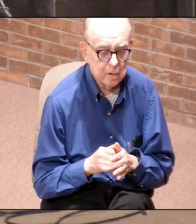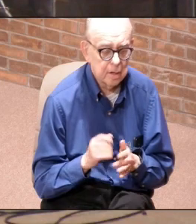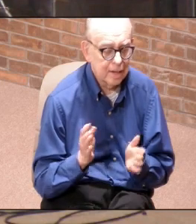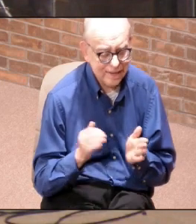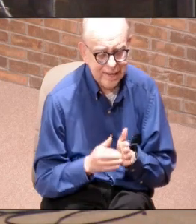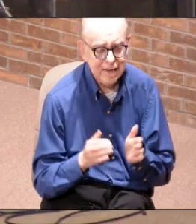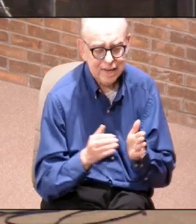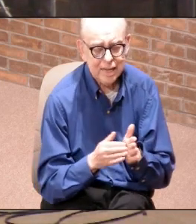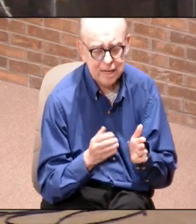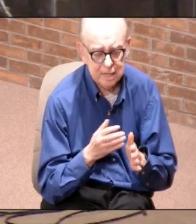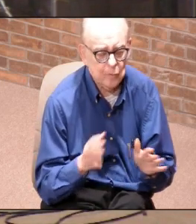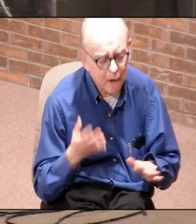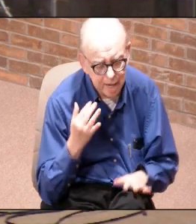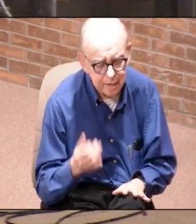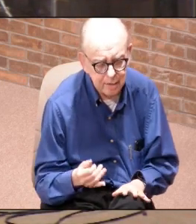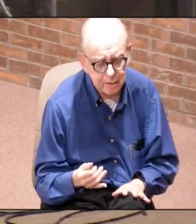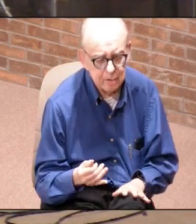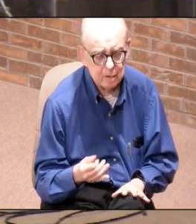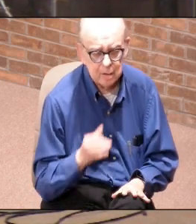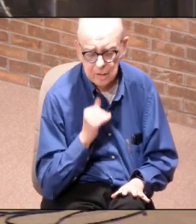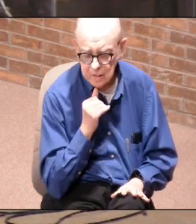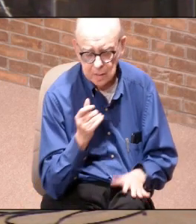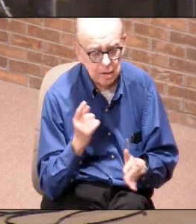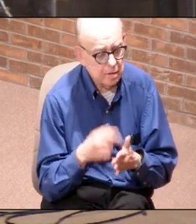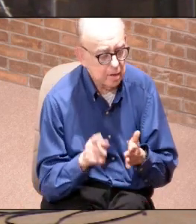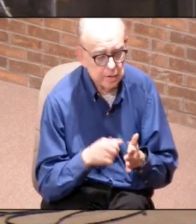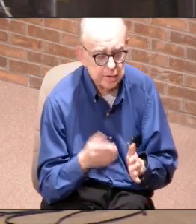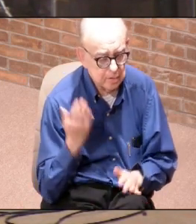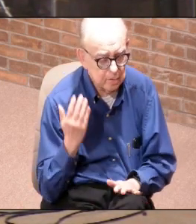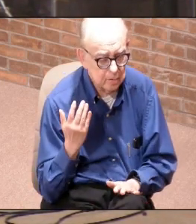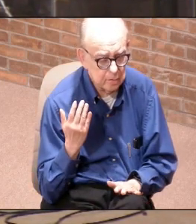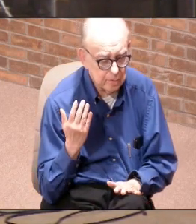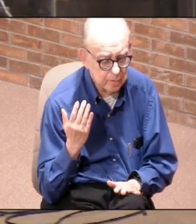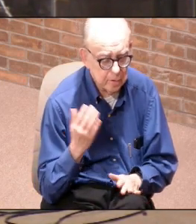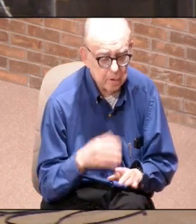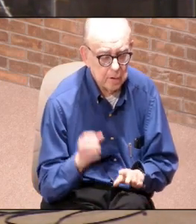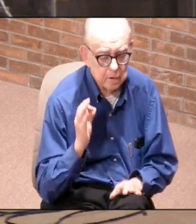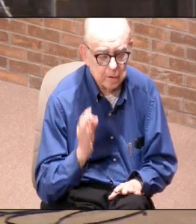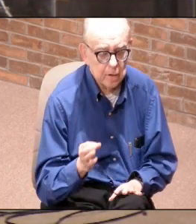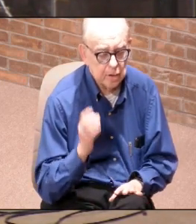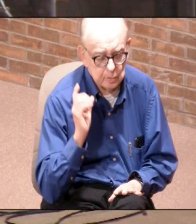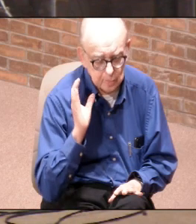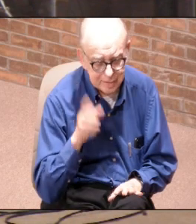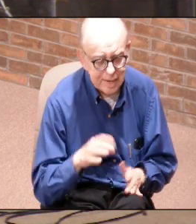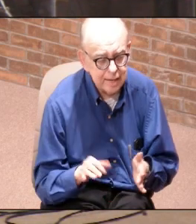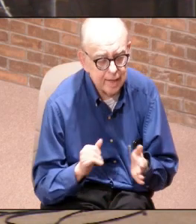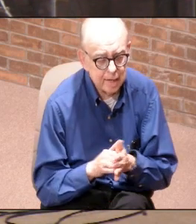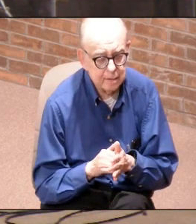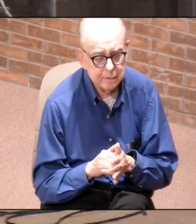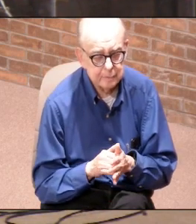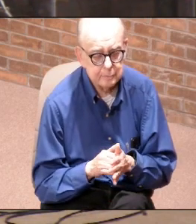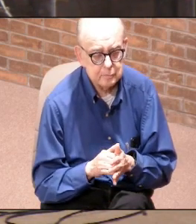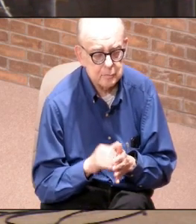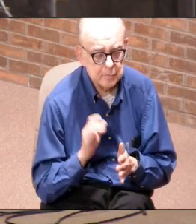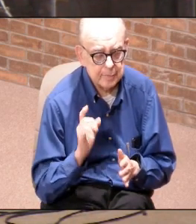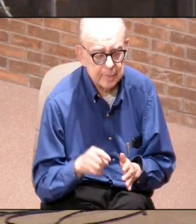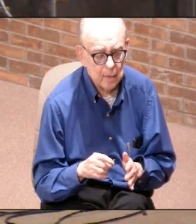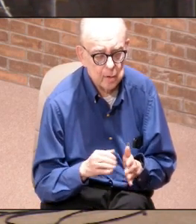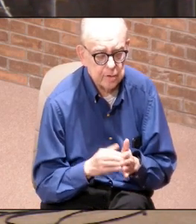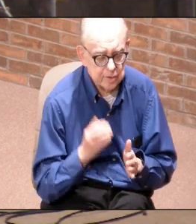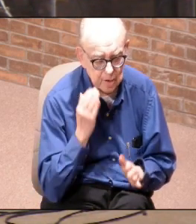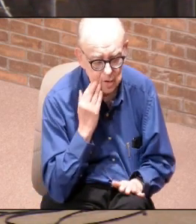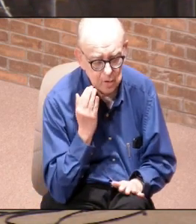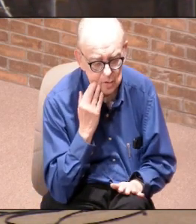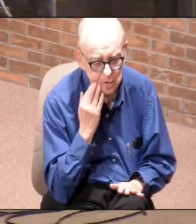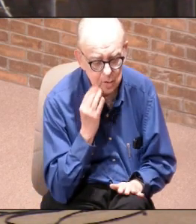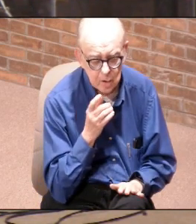and over and over again. Why? Not to correct your past, but in the future, you're going to need that. You're going to need to